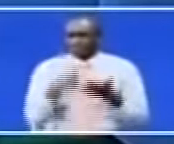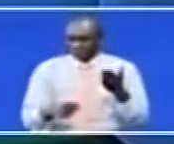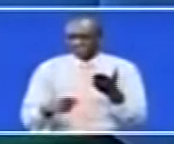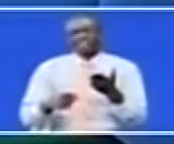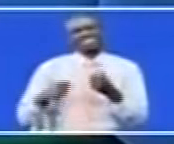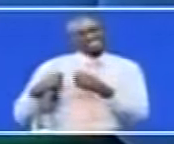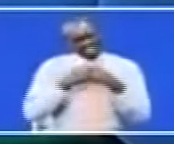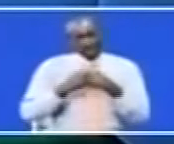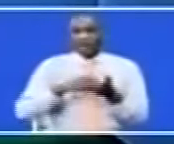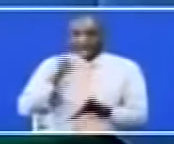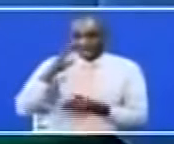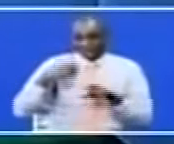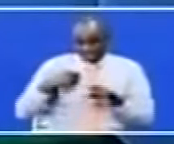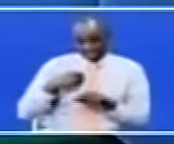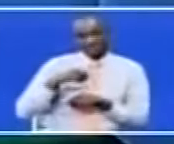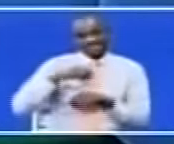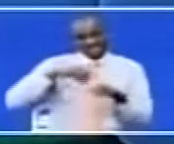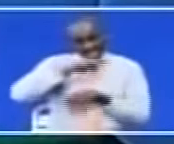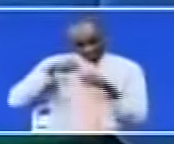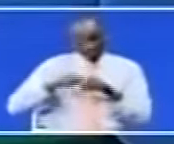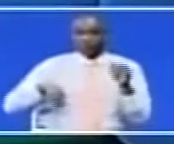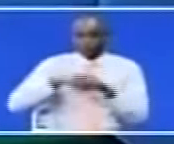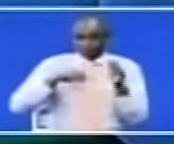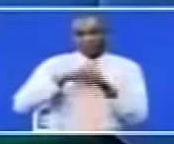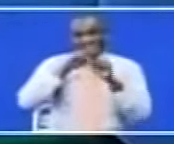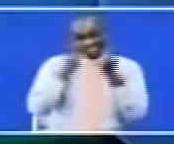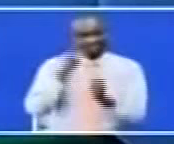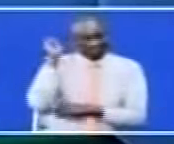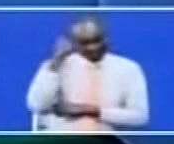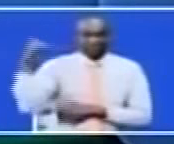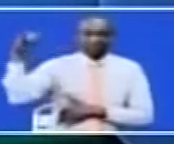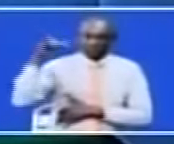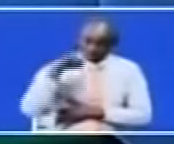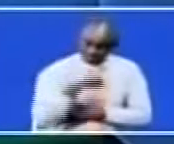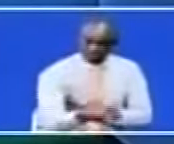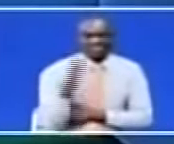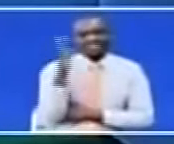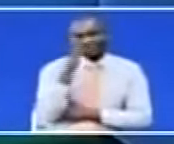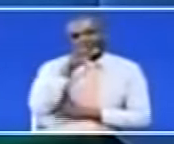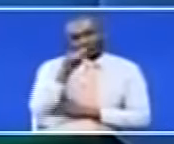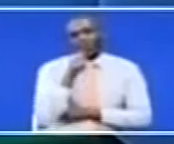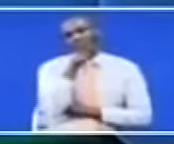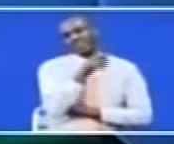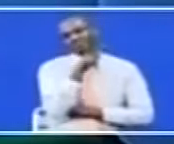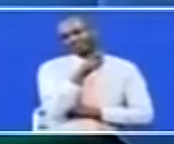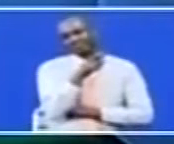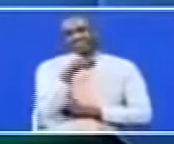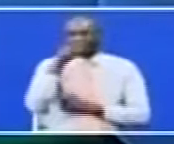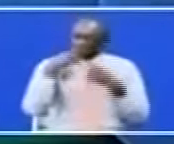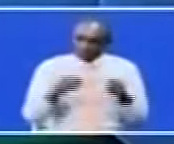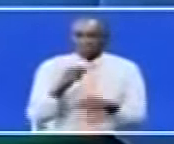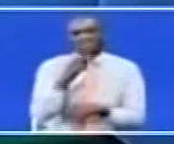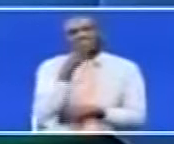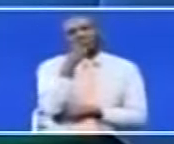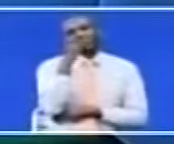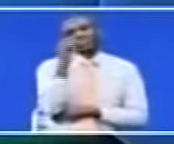pure struggle, a dejected national football team, and that is Harambee Stars, jetted back in the country this afternoon from Cape Verde. The Stars lost 2-0